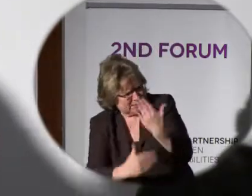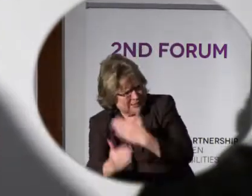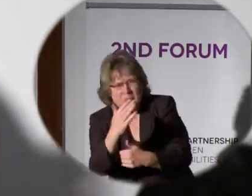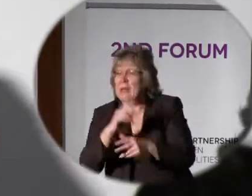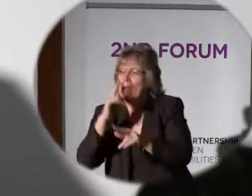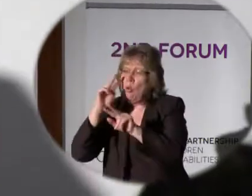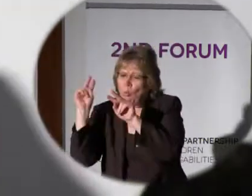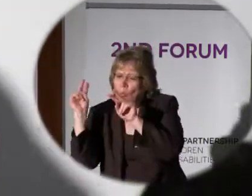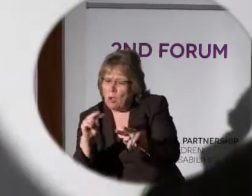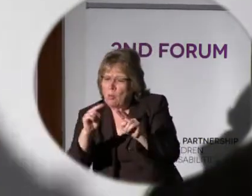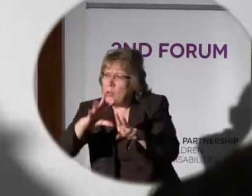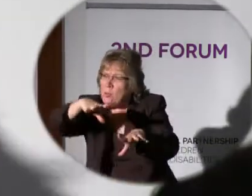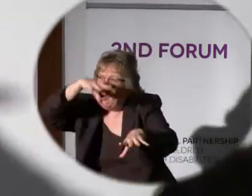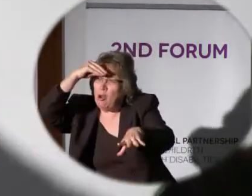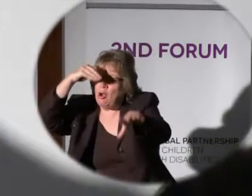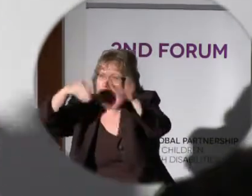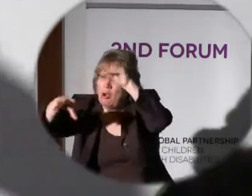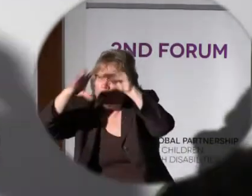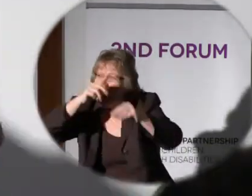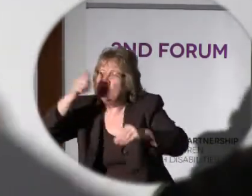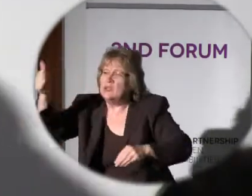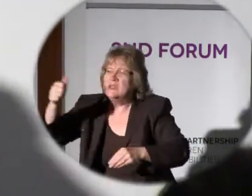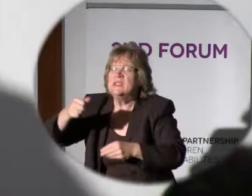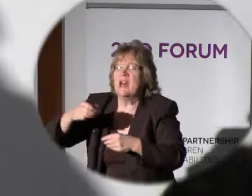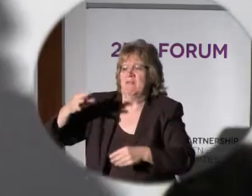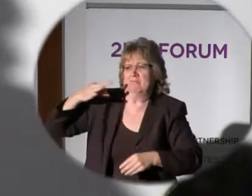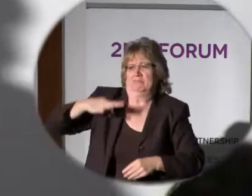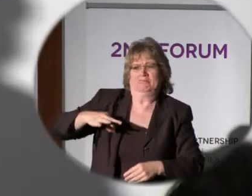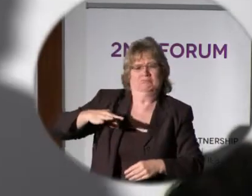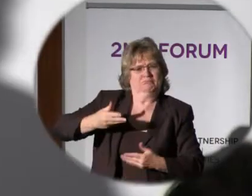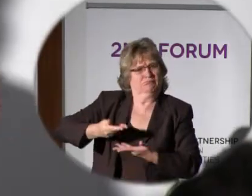for. The challenge now